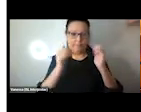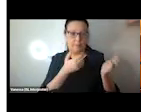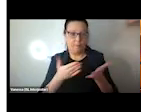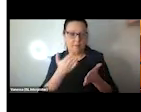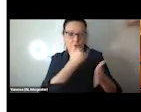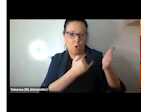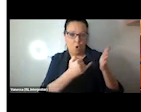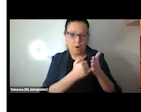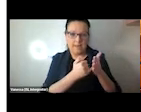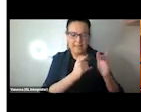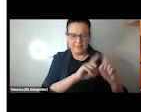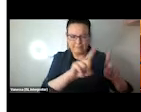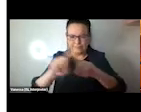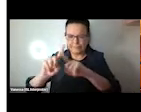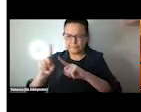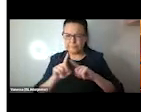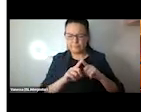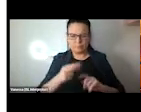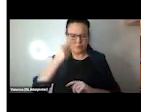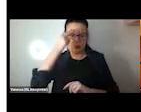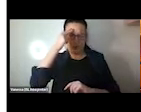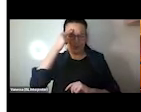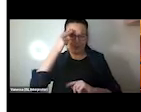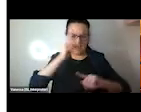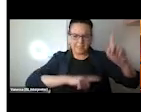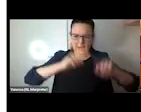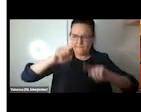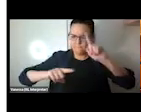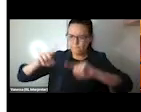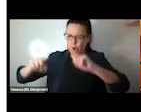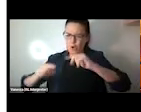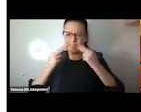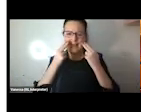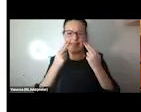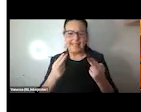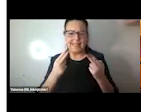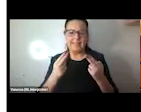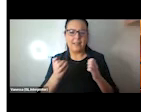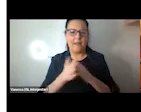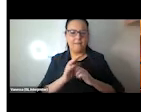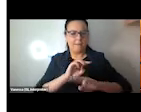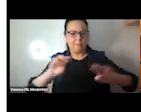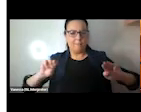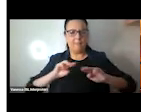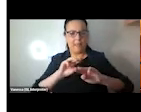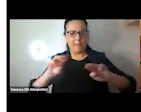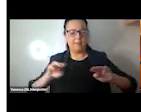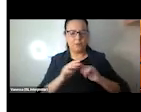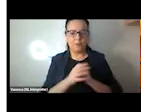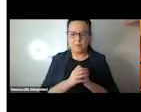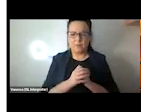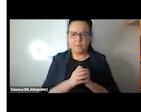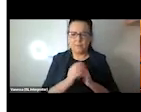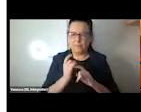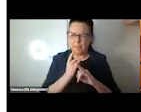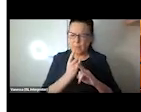to understand the diverse needs of our population. And they will help set goals to achieve a much more